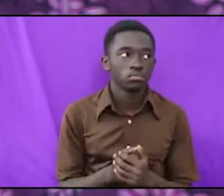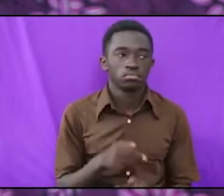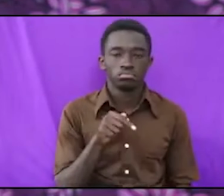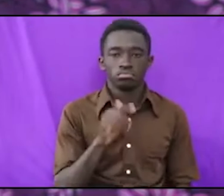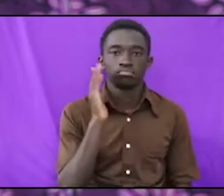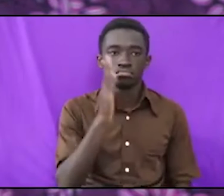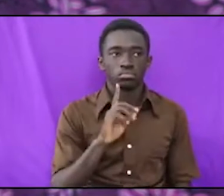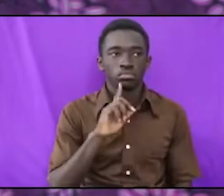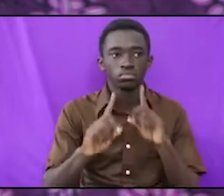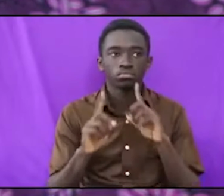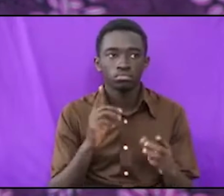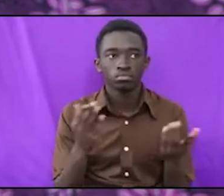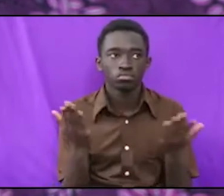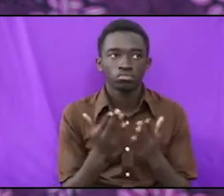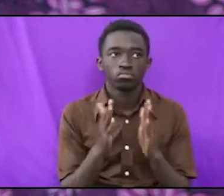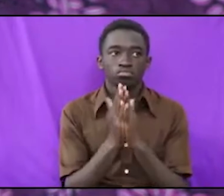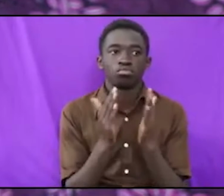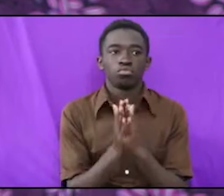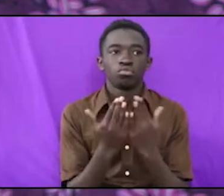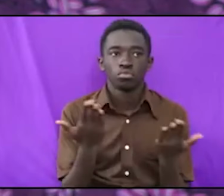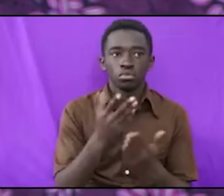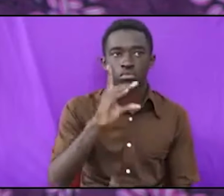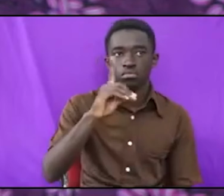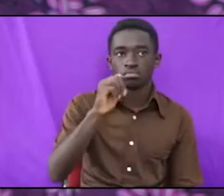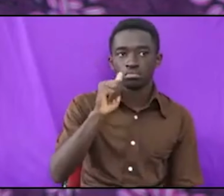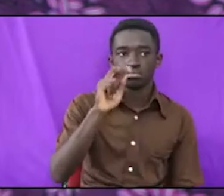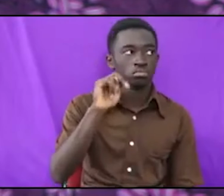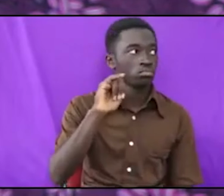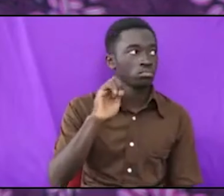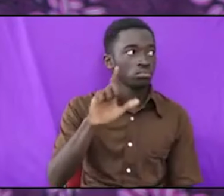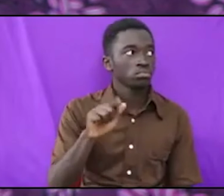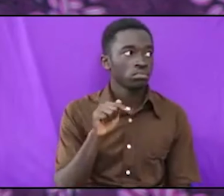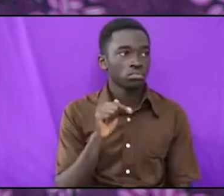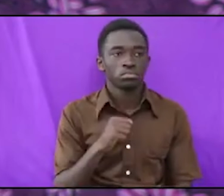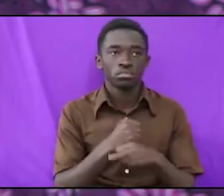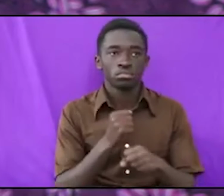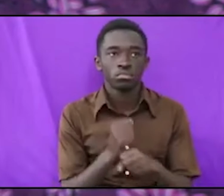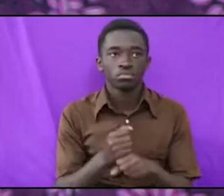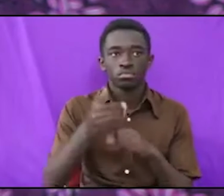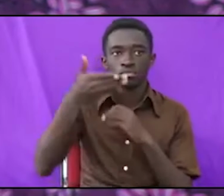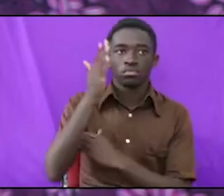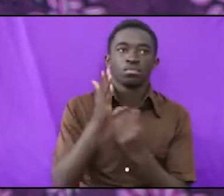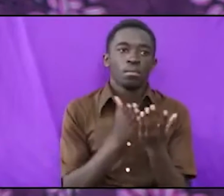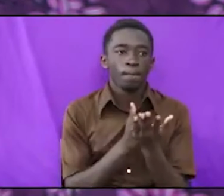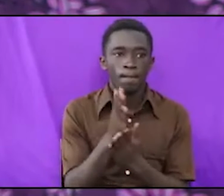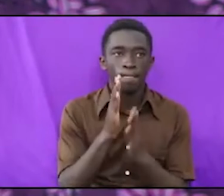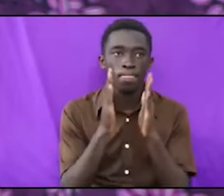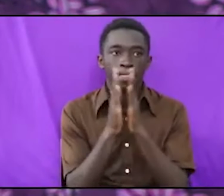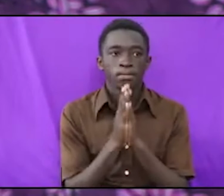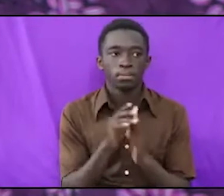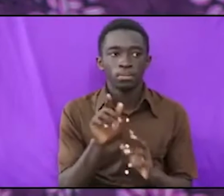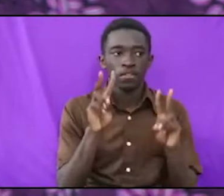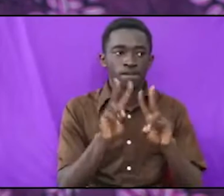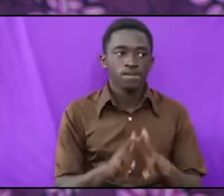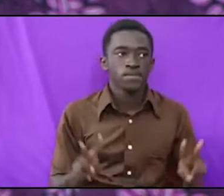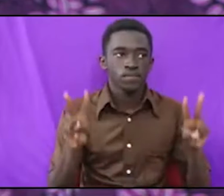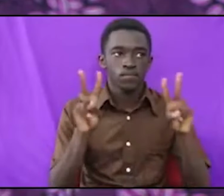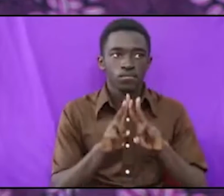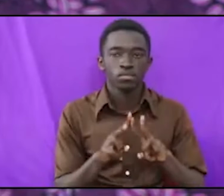from the book of Daniel, the value of aligning to God through prayer. The value of aligning to